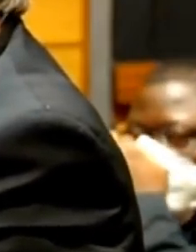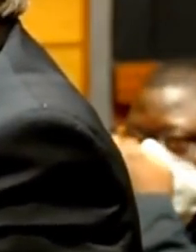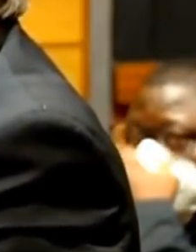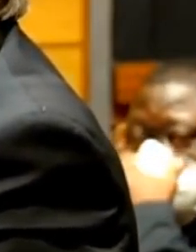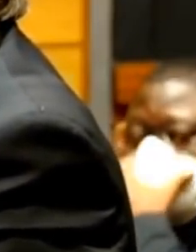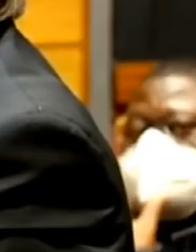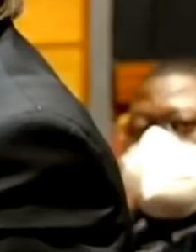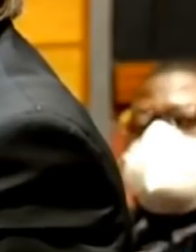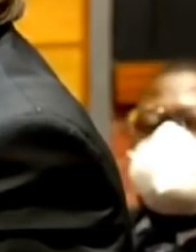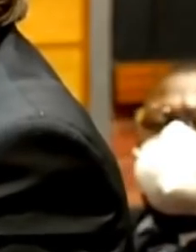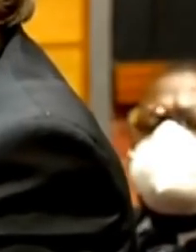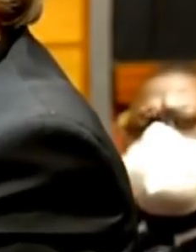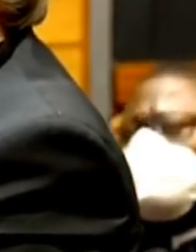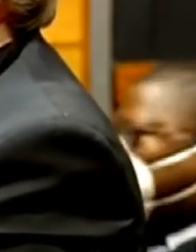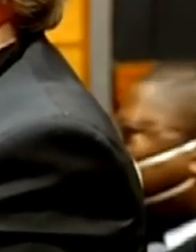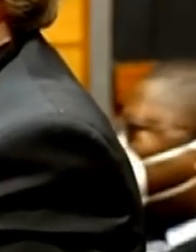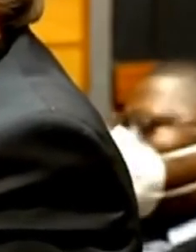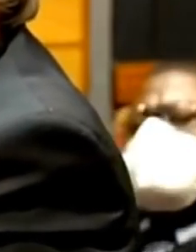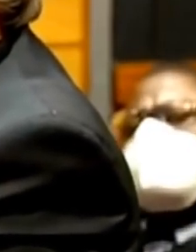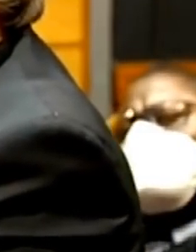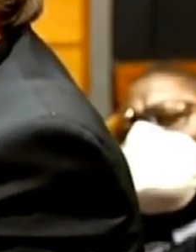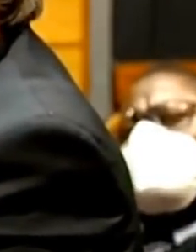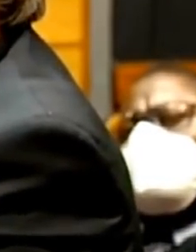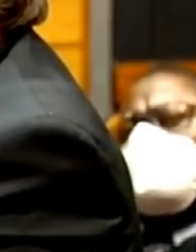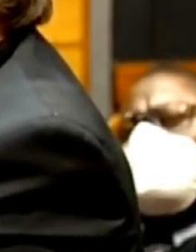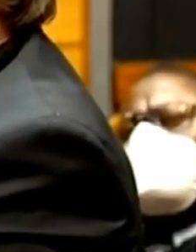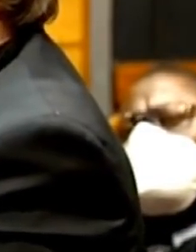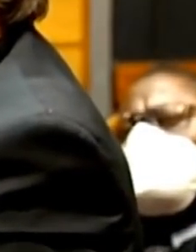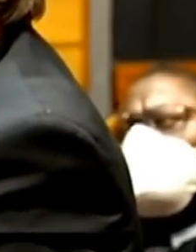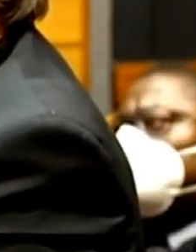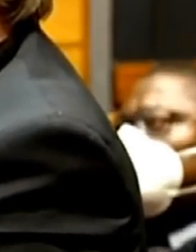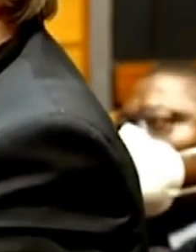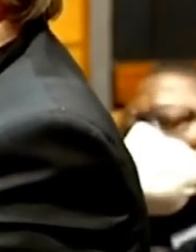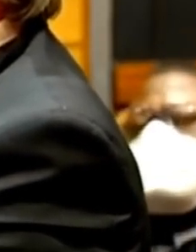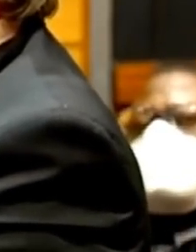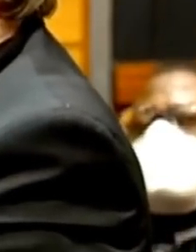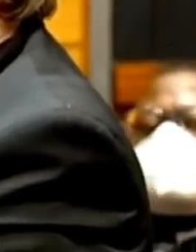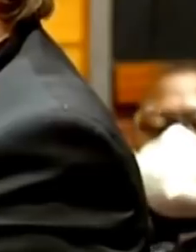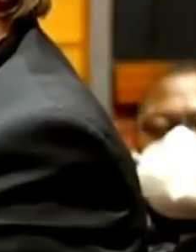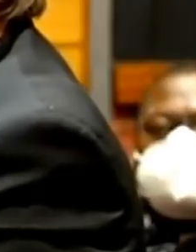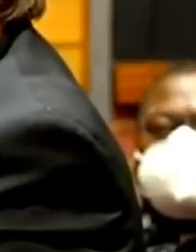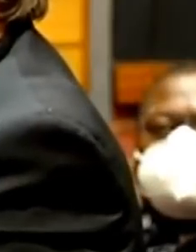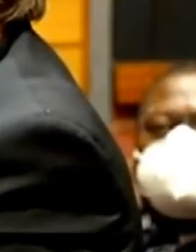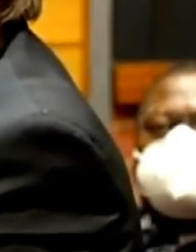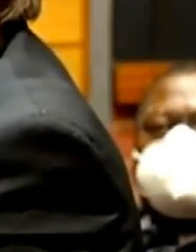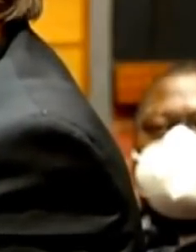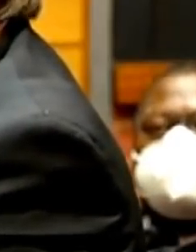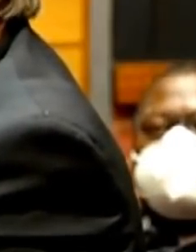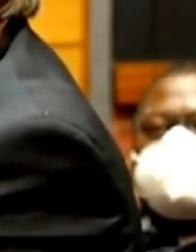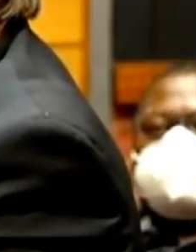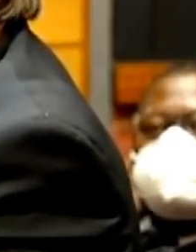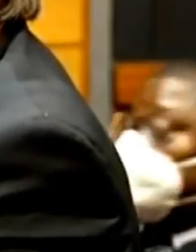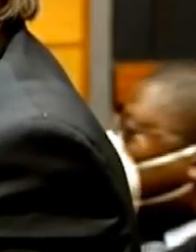let me rather put it rather mildly, I'm just very taken aback by the sudden change